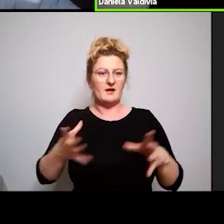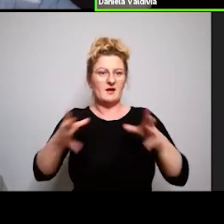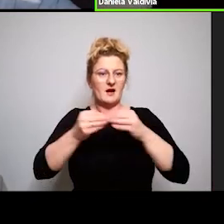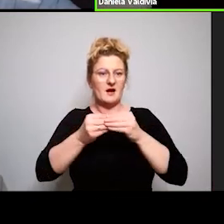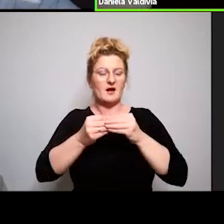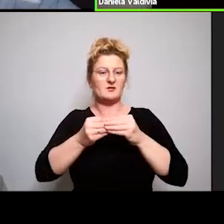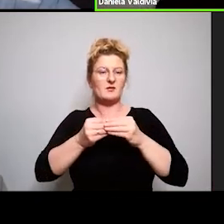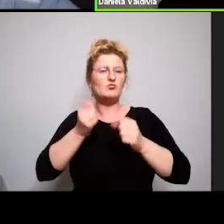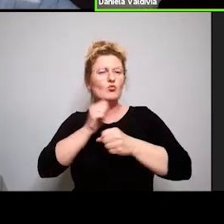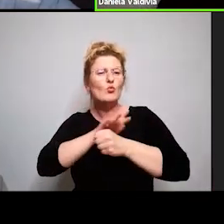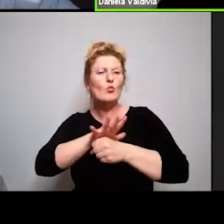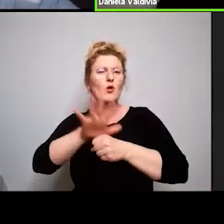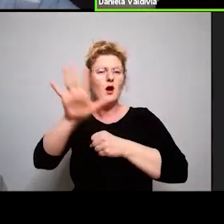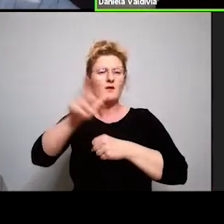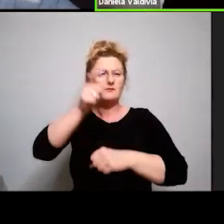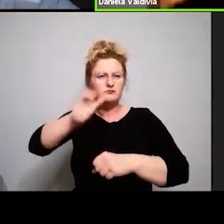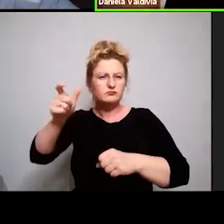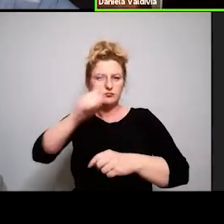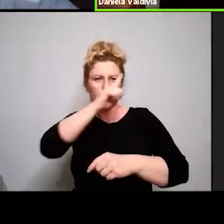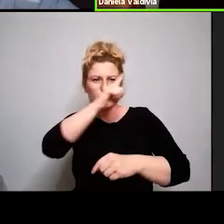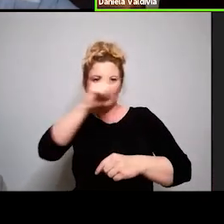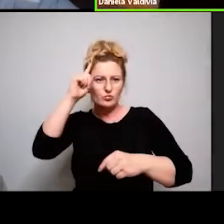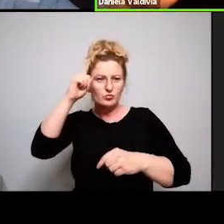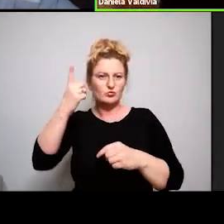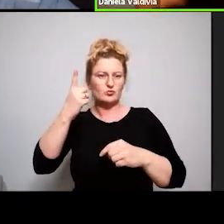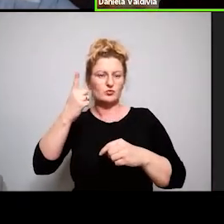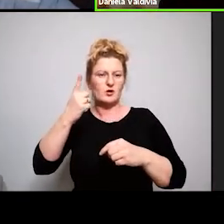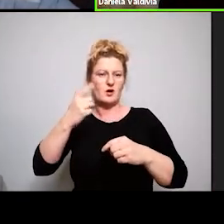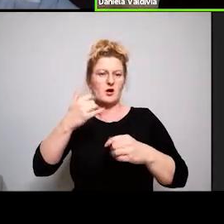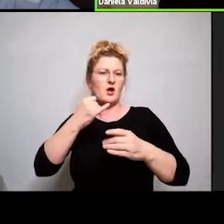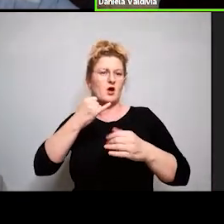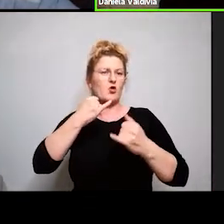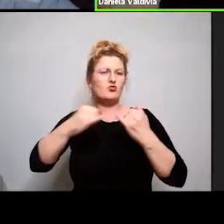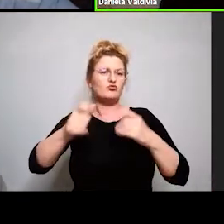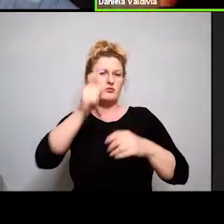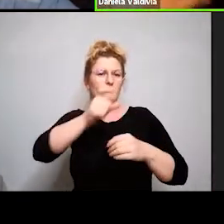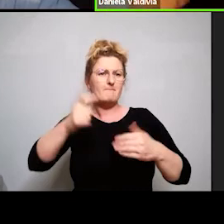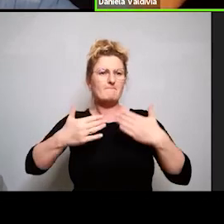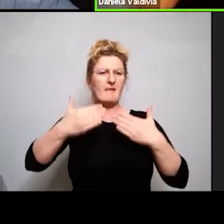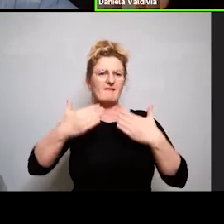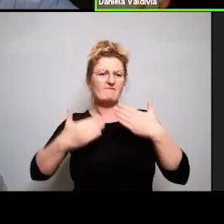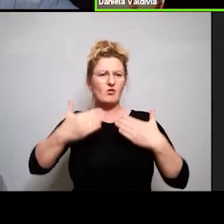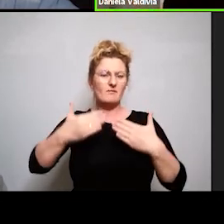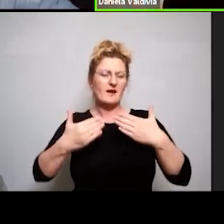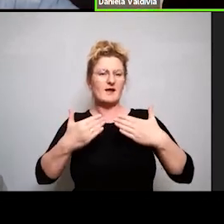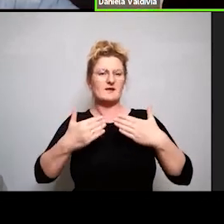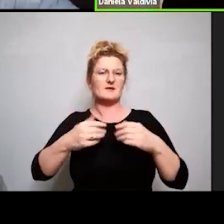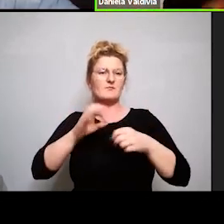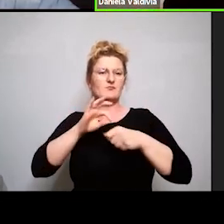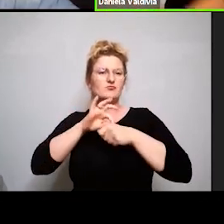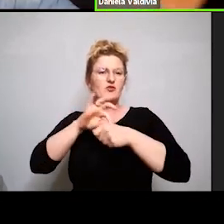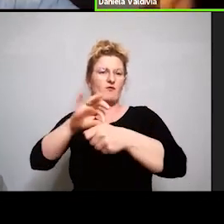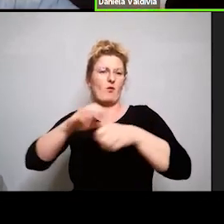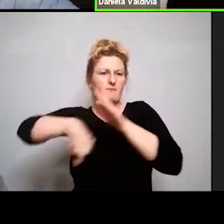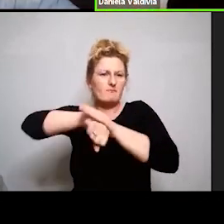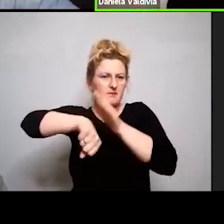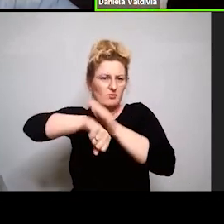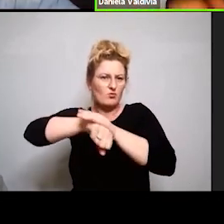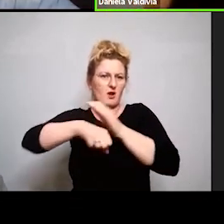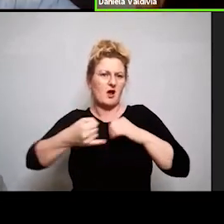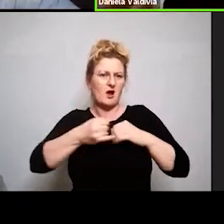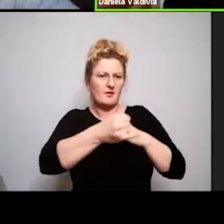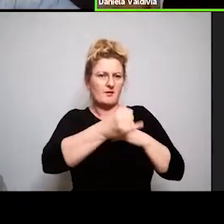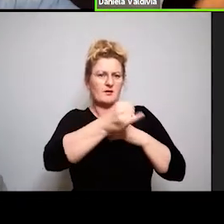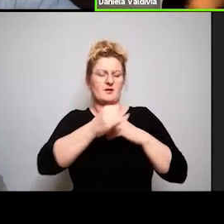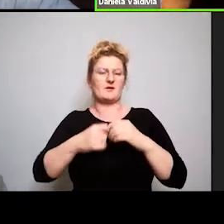singers or performers or soccer players, you know, male figures that can be role models. And we ask them as